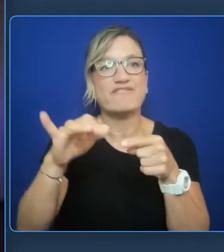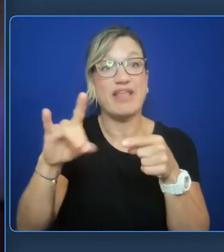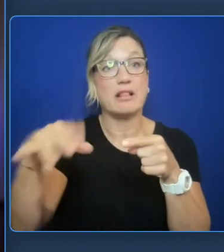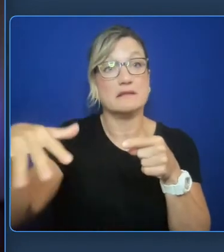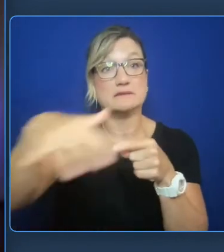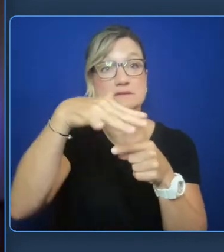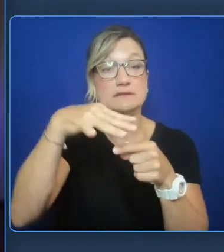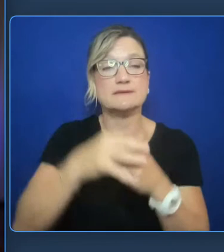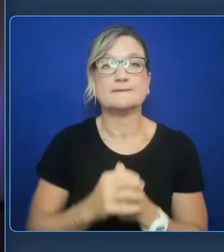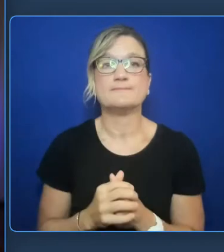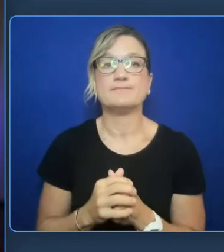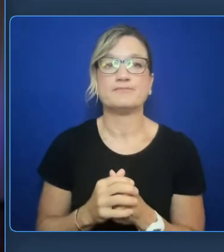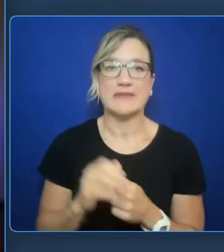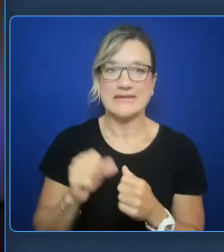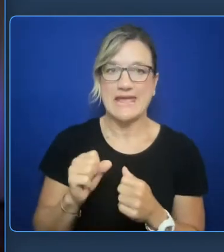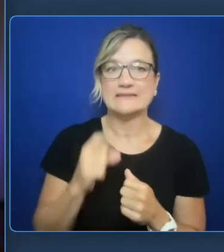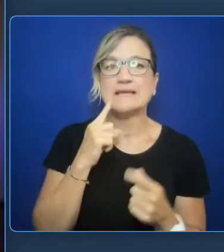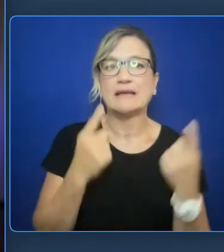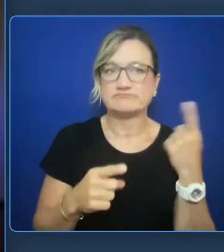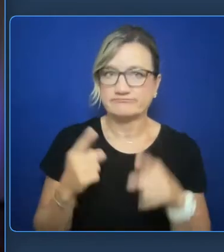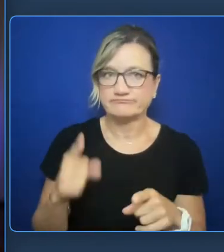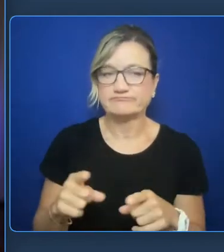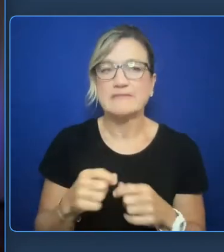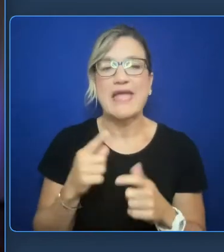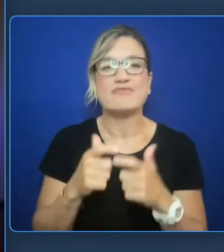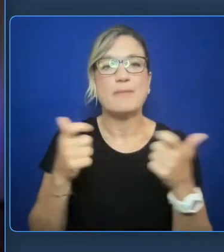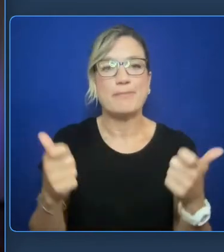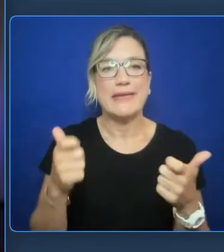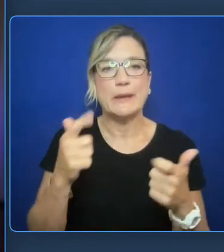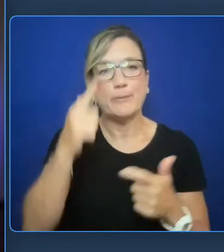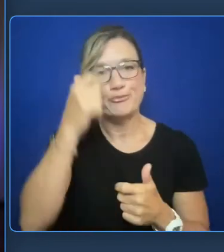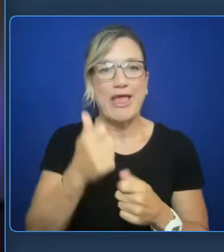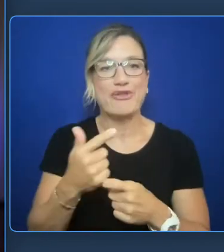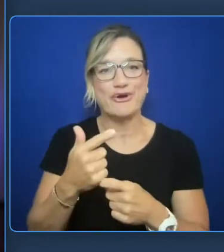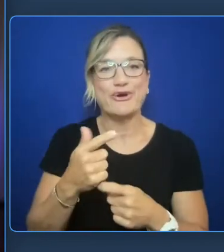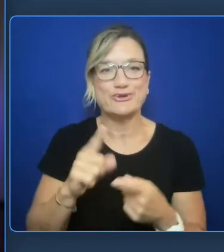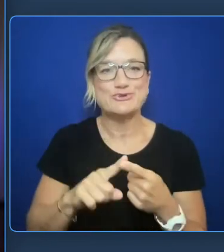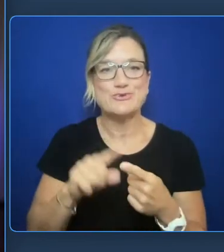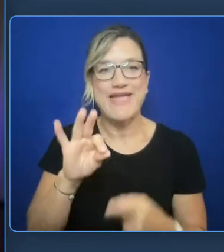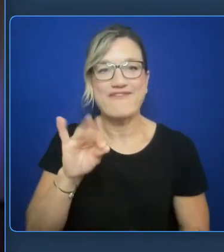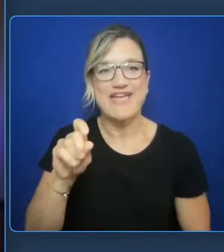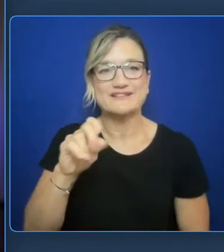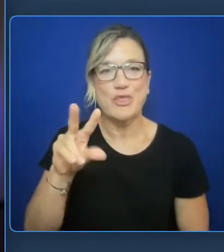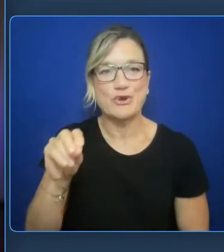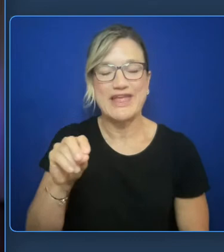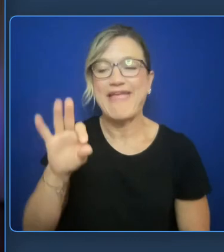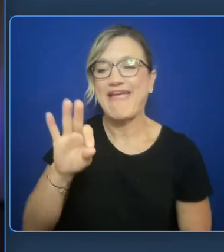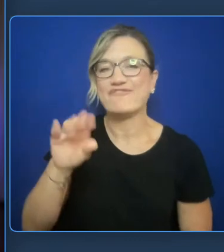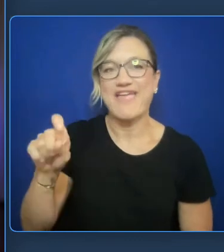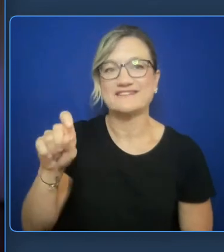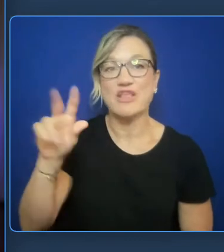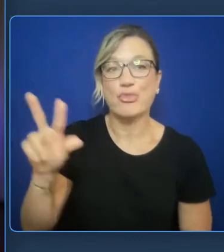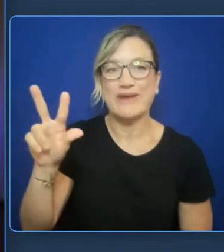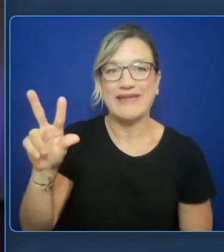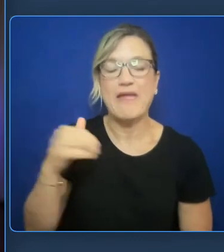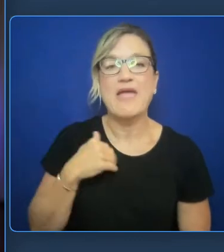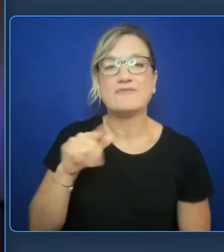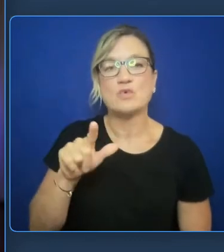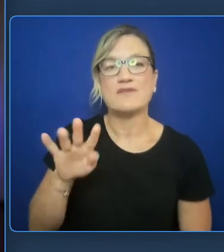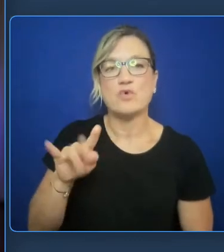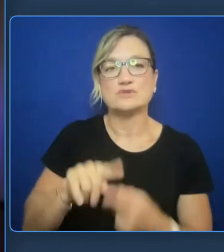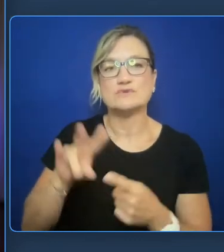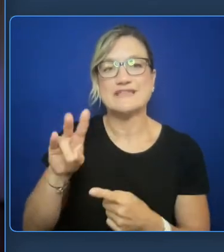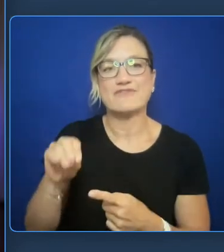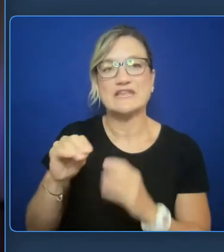Mitchell? Yeah, I concur with Alex. I have the big brother to the FX30. The FX3, and I have a